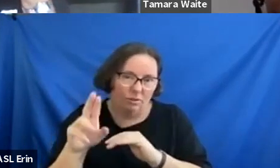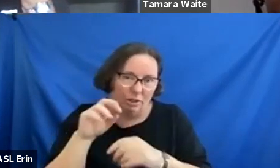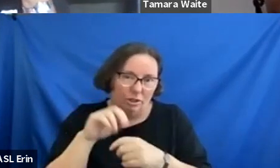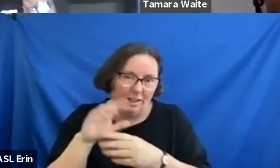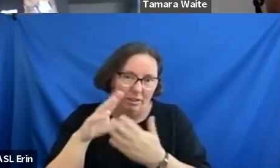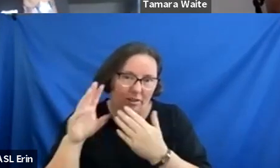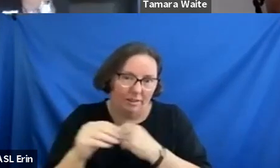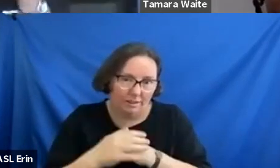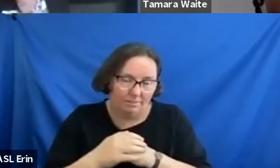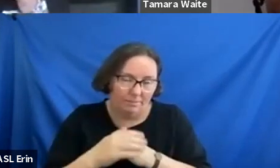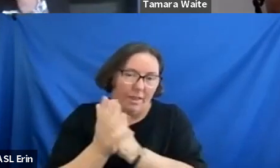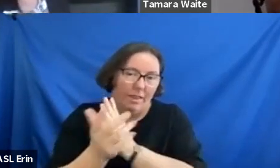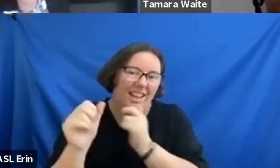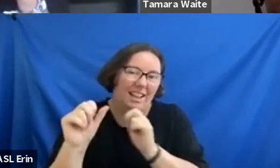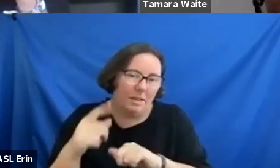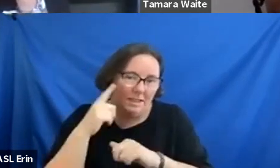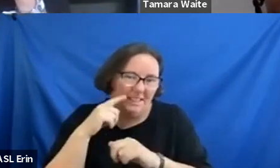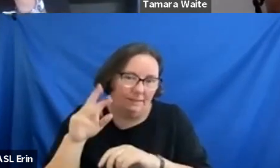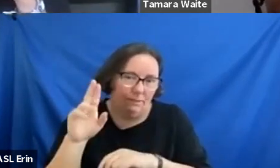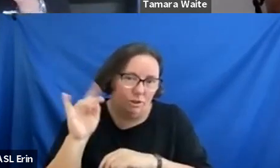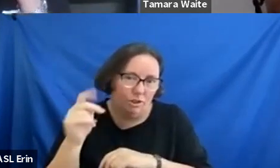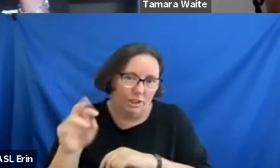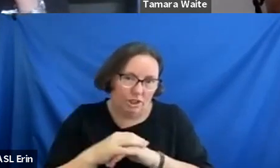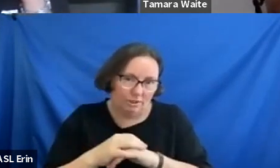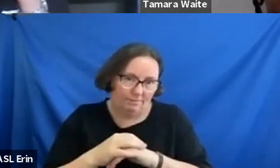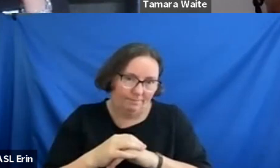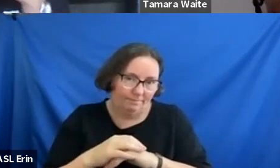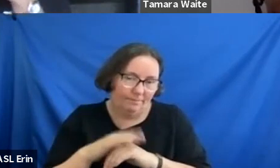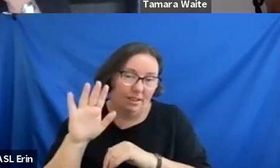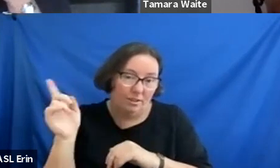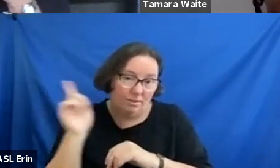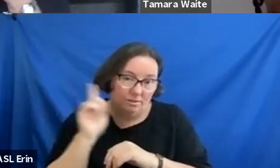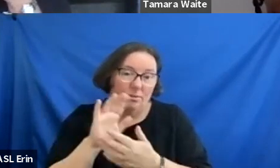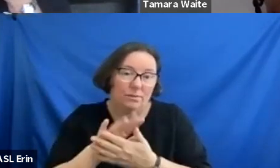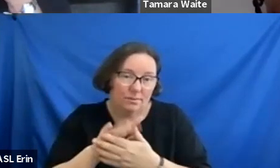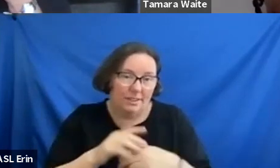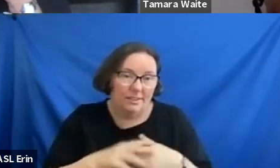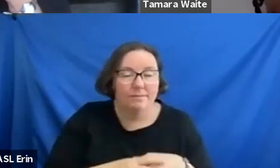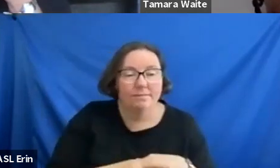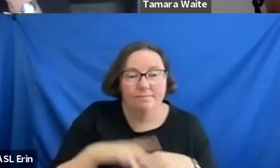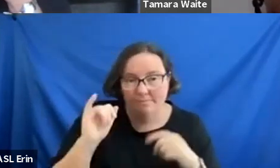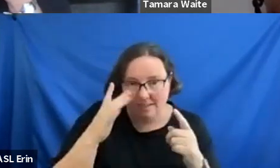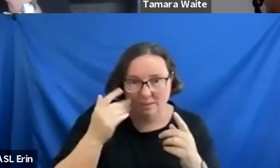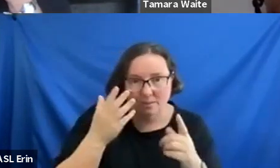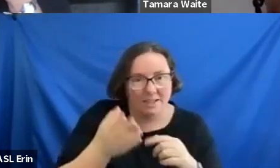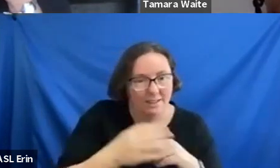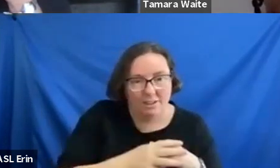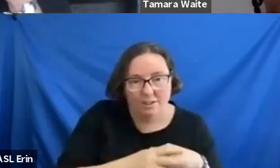or the capacity for rigor at these exam schools. That's why that term is